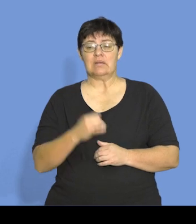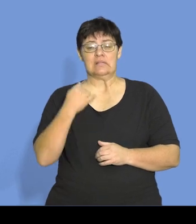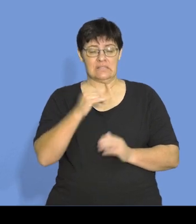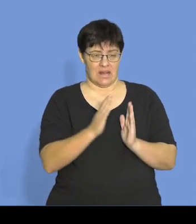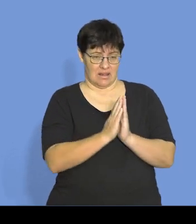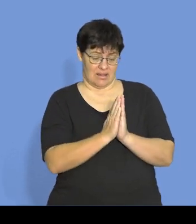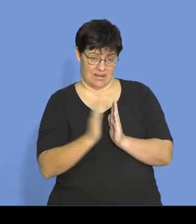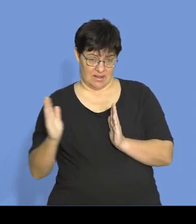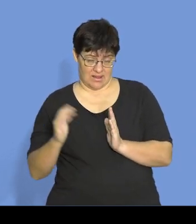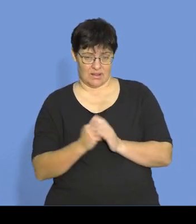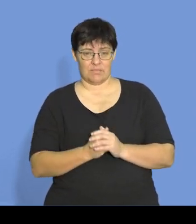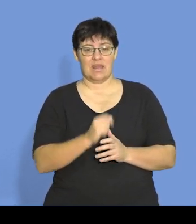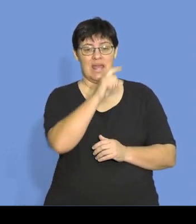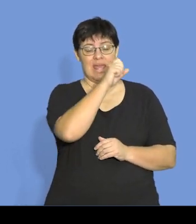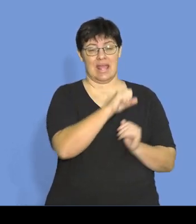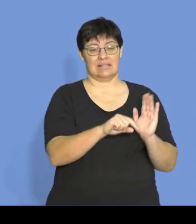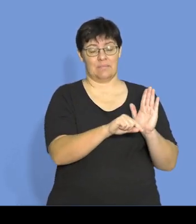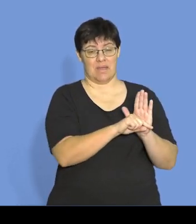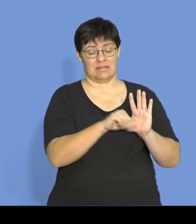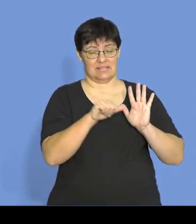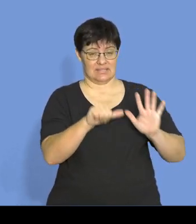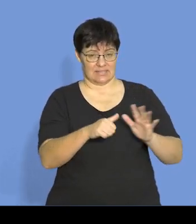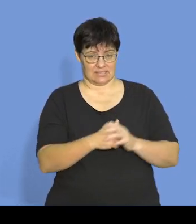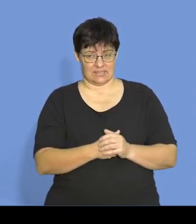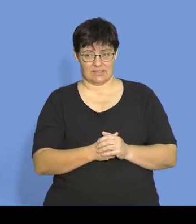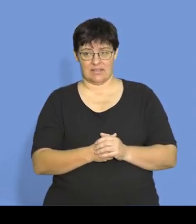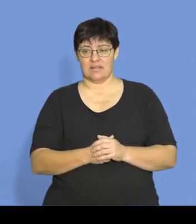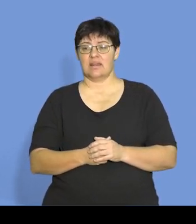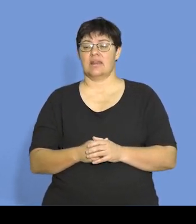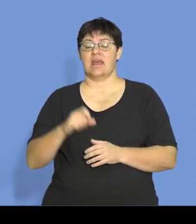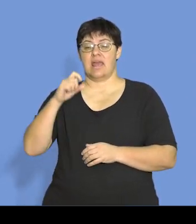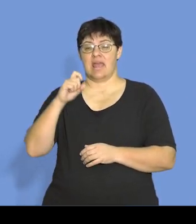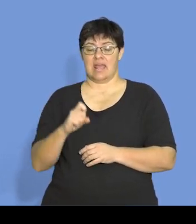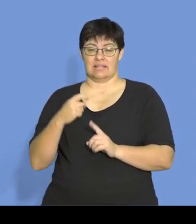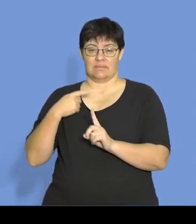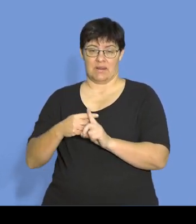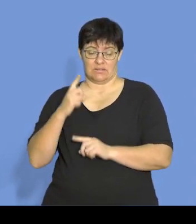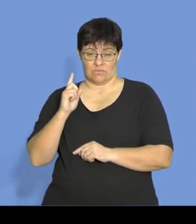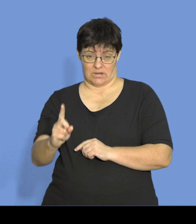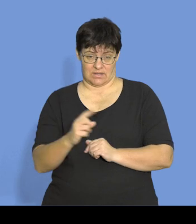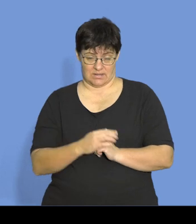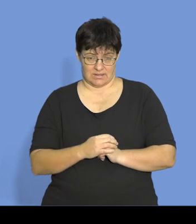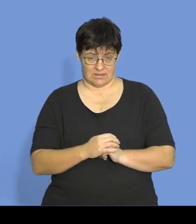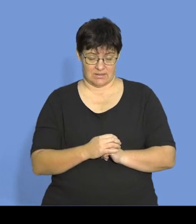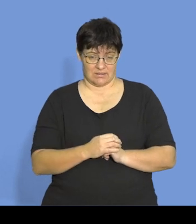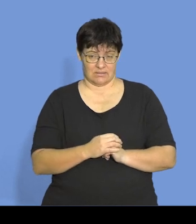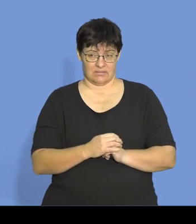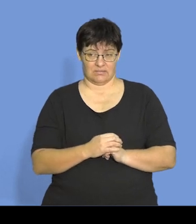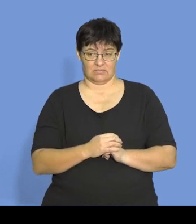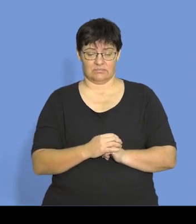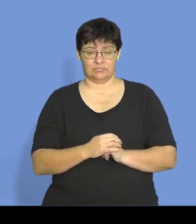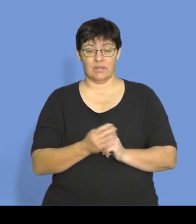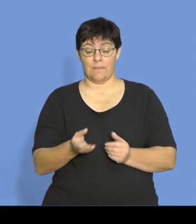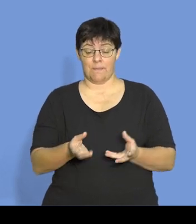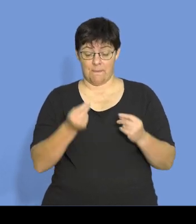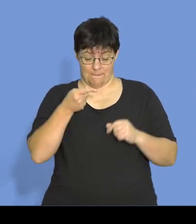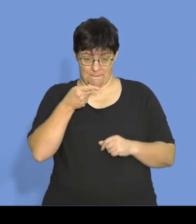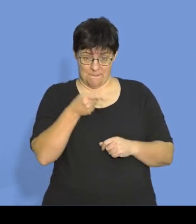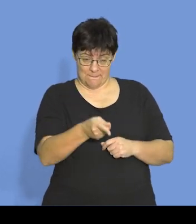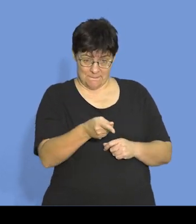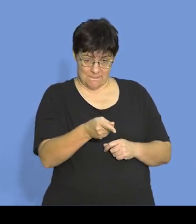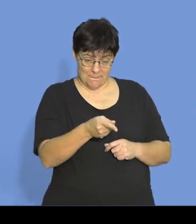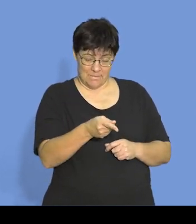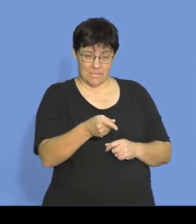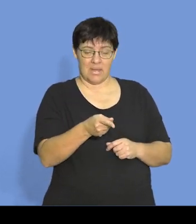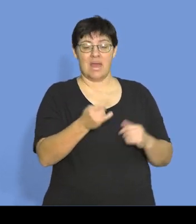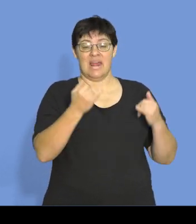than, it's x minus 6, and it's x plus 1. Now, when you get to this step,